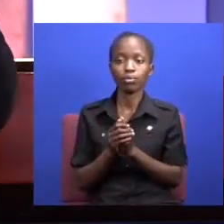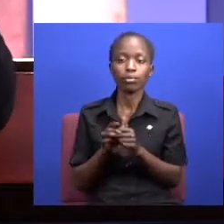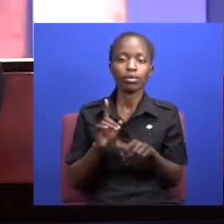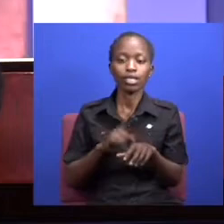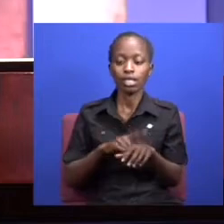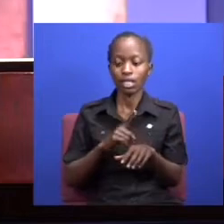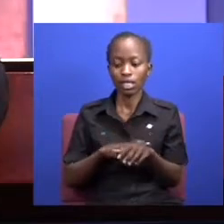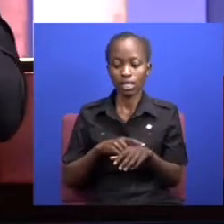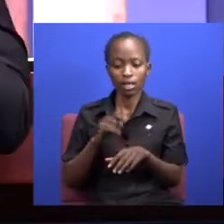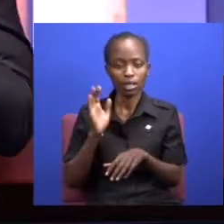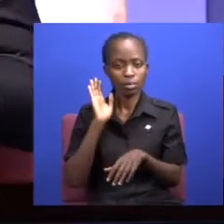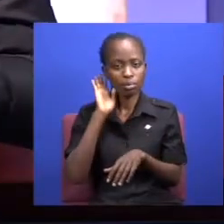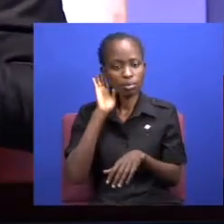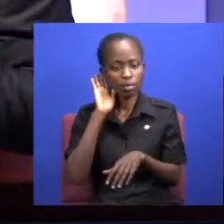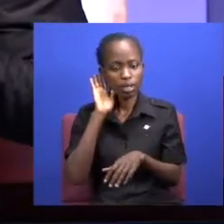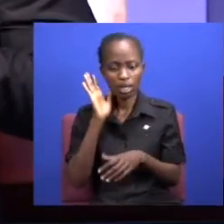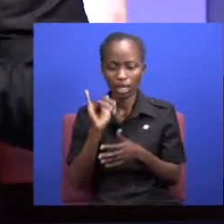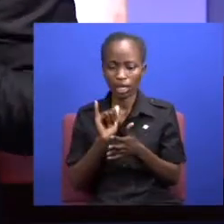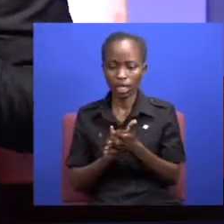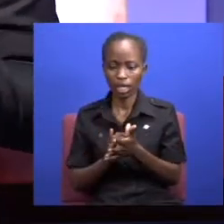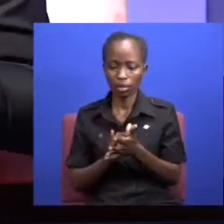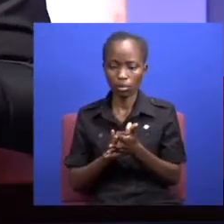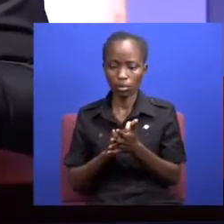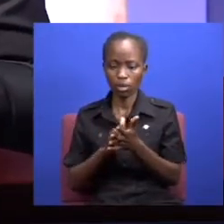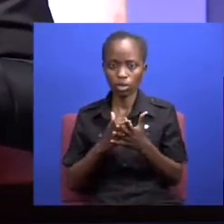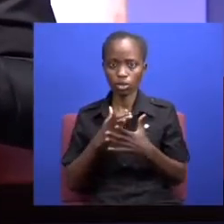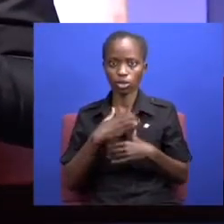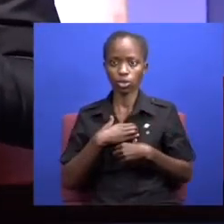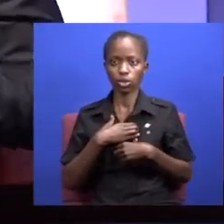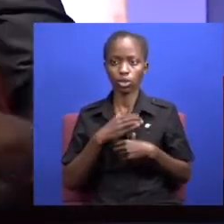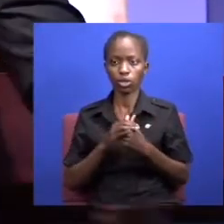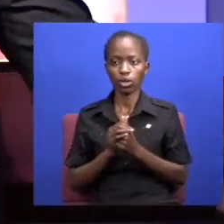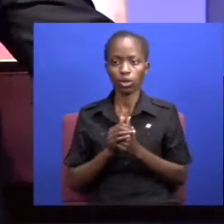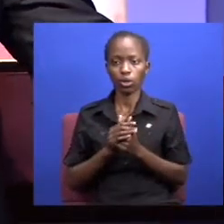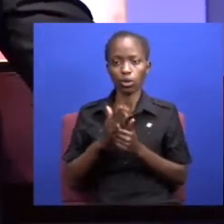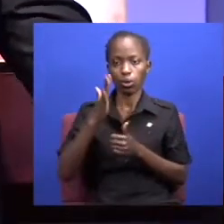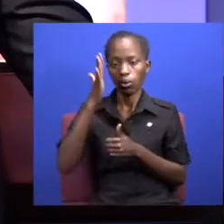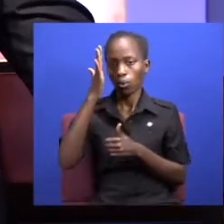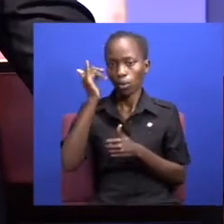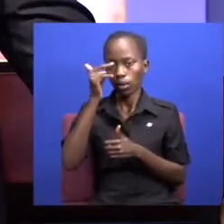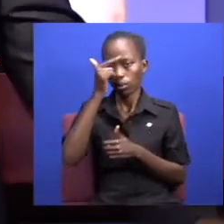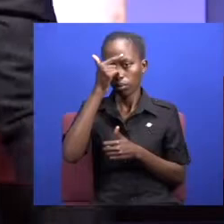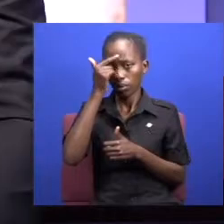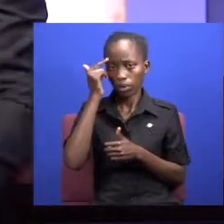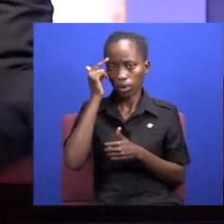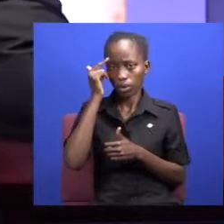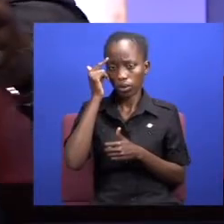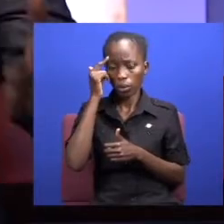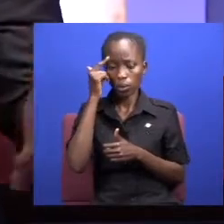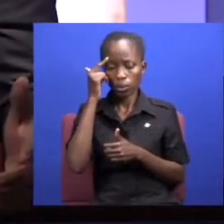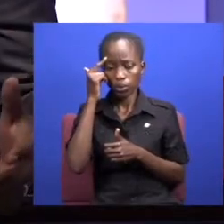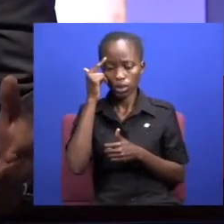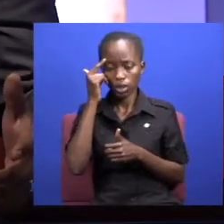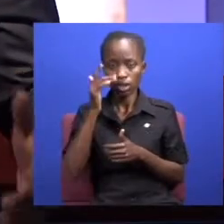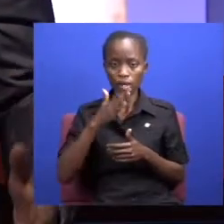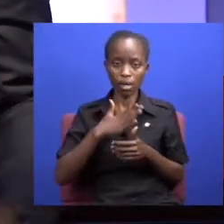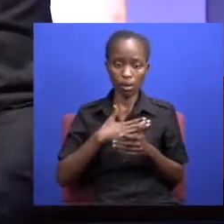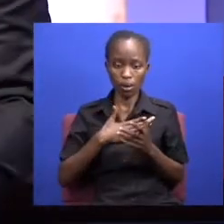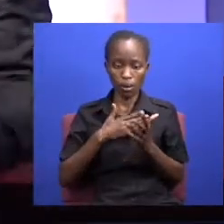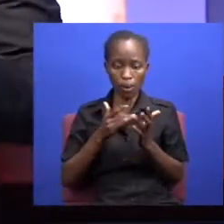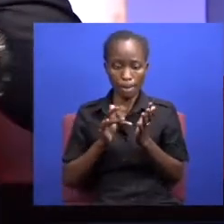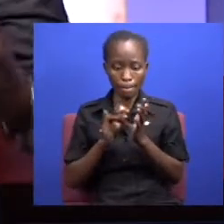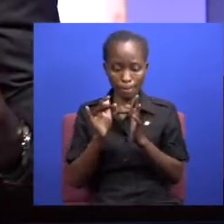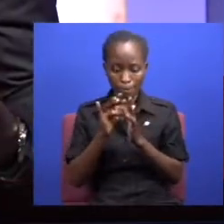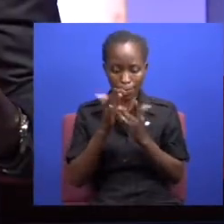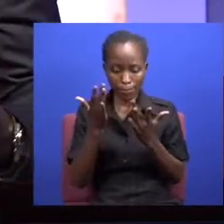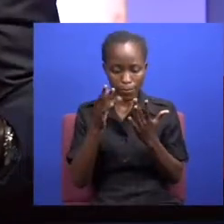when I heard that, that hit me like a thunderbolt. Because I had the benefit of having the scripture, of